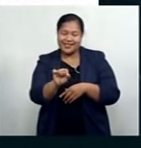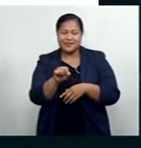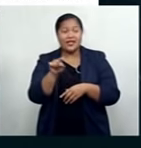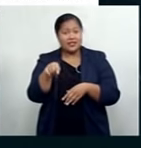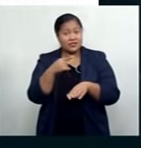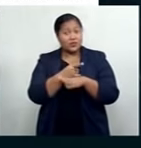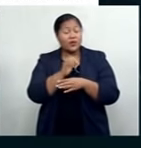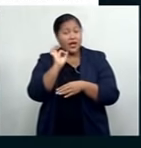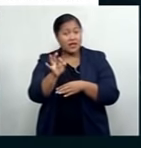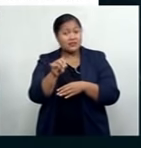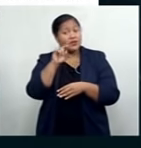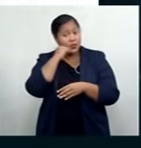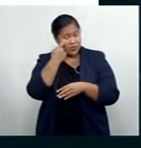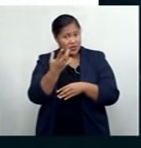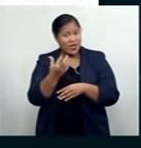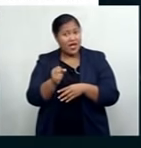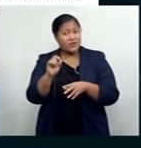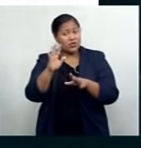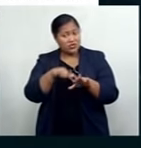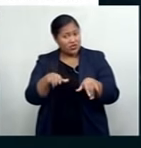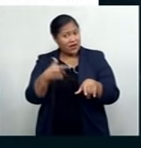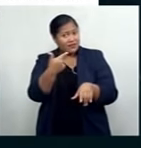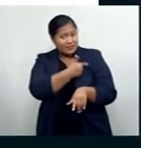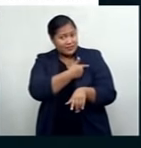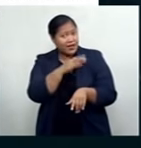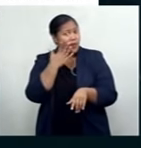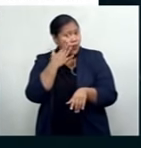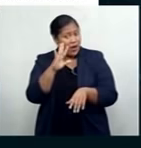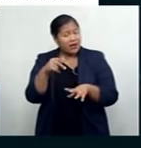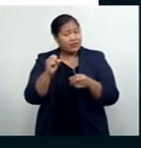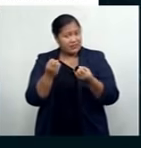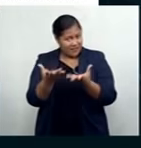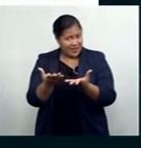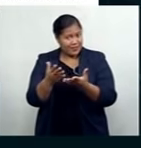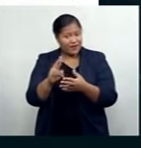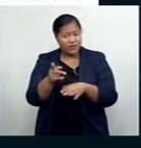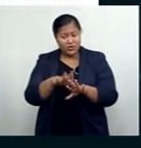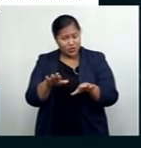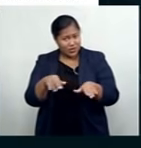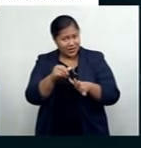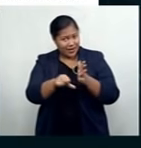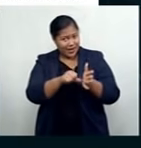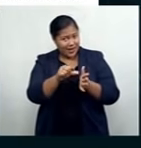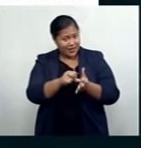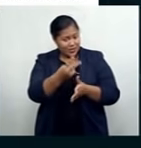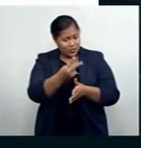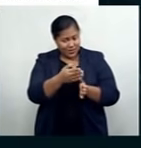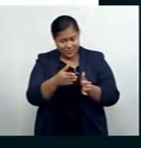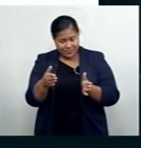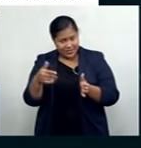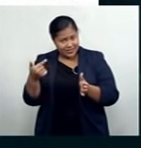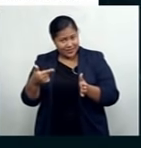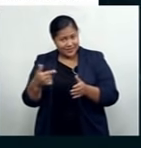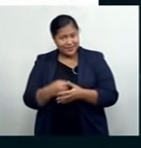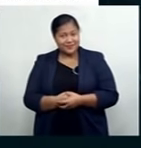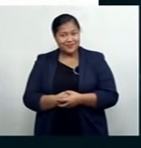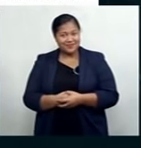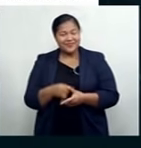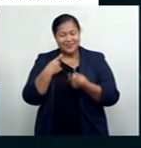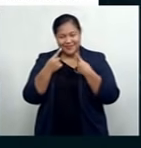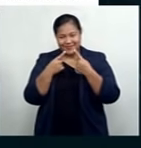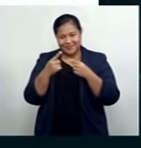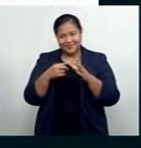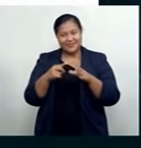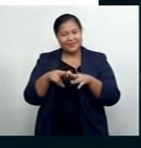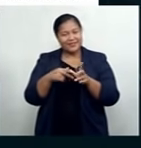asking, will you get your child vaccinated when vaccines become available for those between the ages of 12 and 17? Visit our FBC